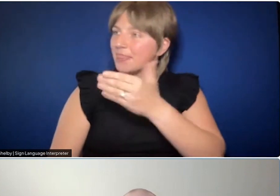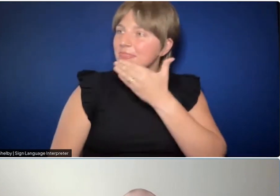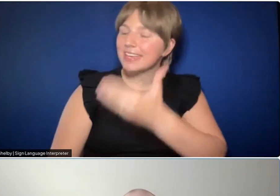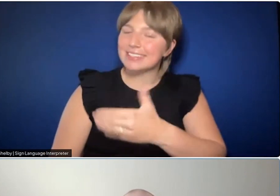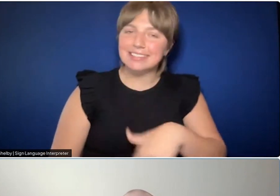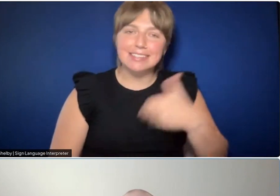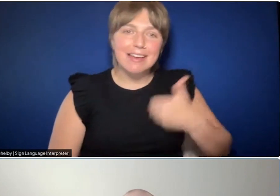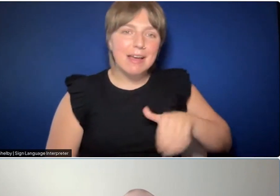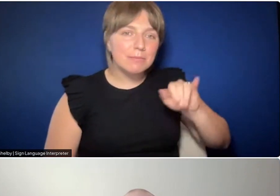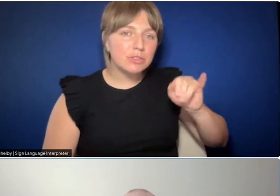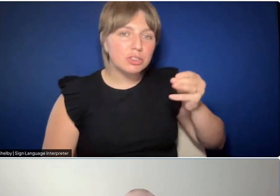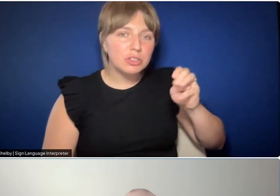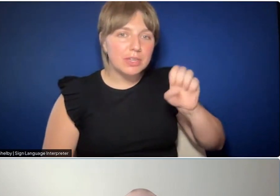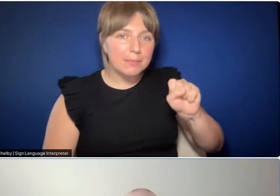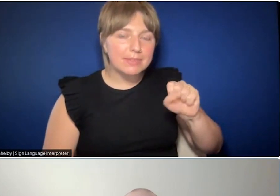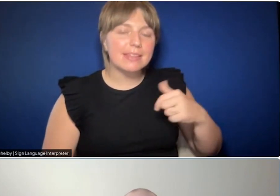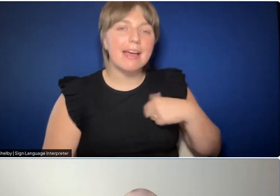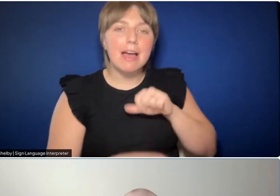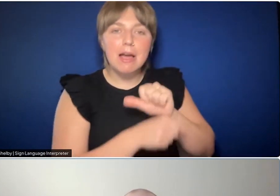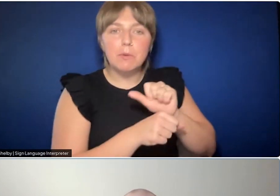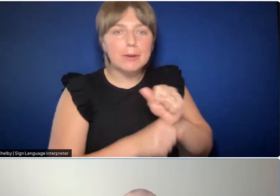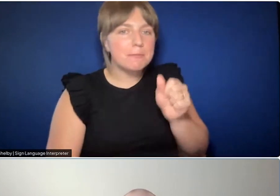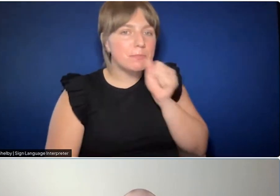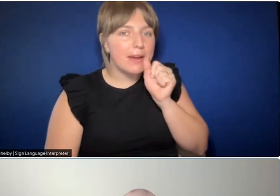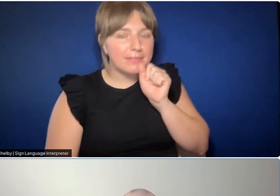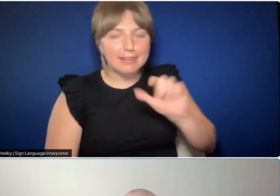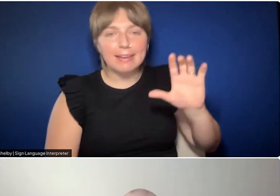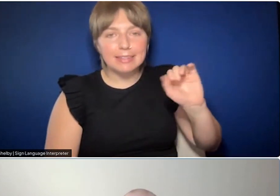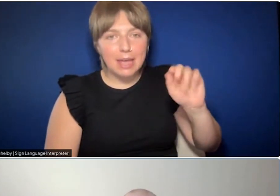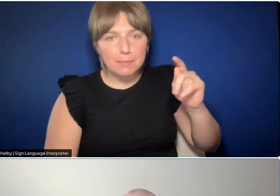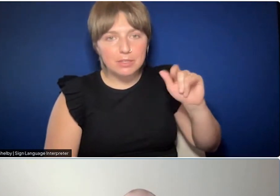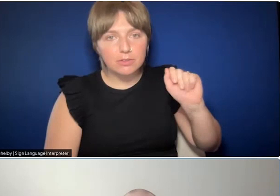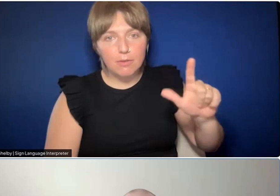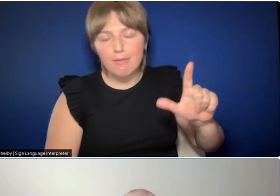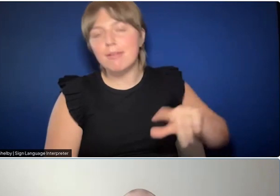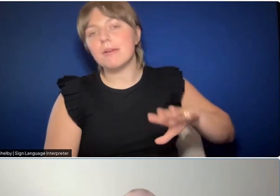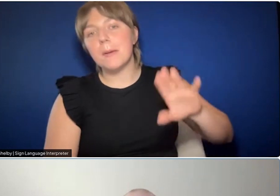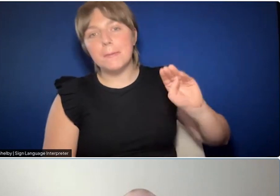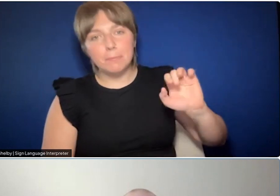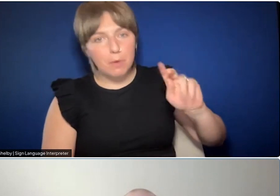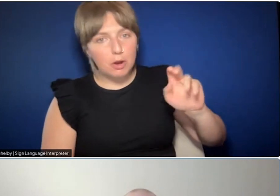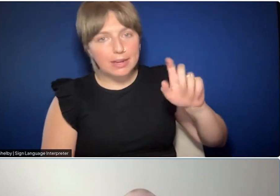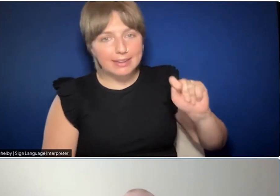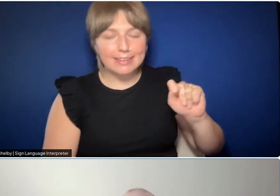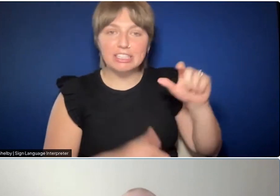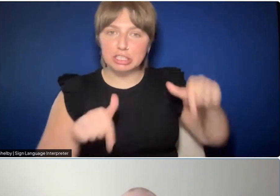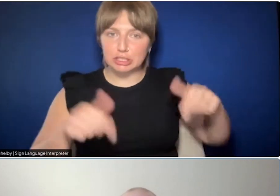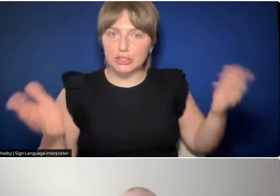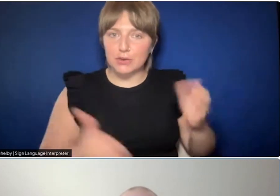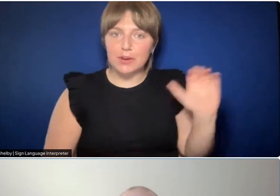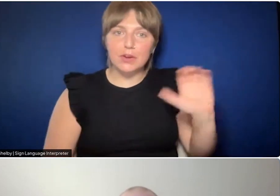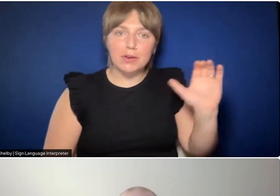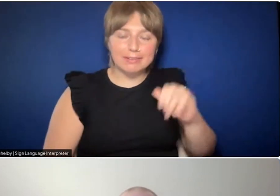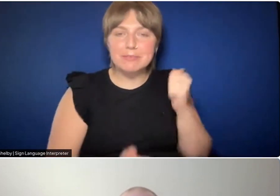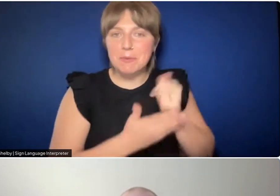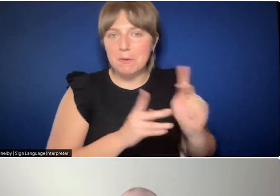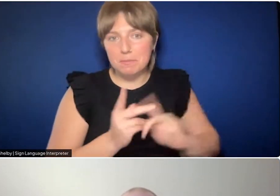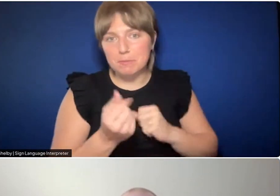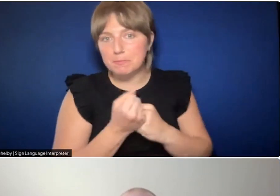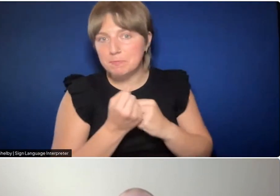name is James. I work on our private capital markets team here at Carta, helping our corporate issuers structure and model their tender offers.